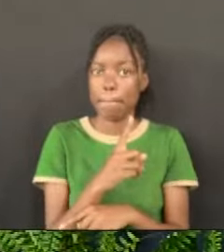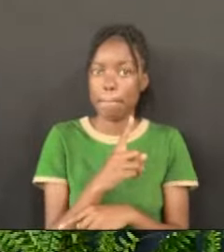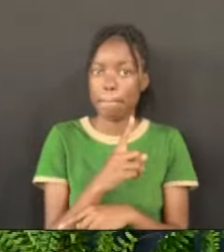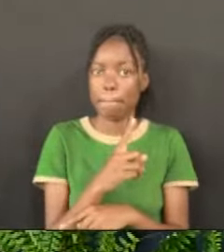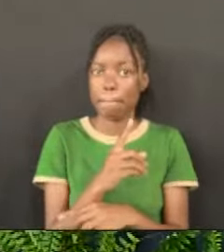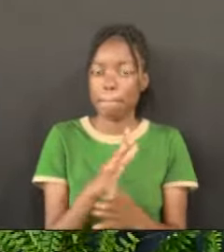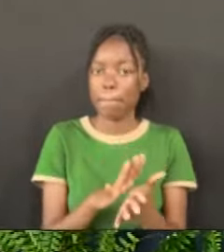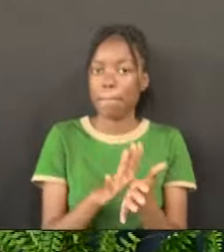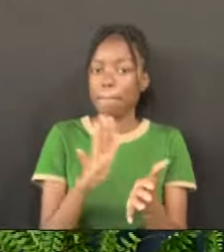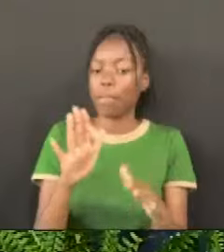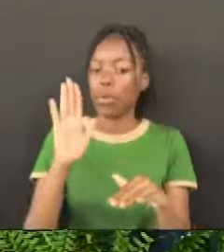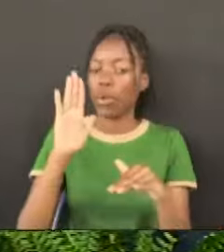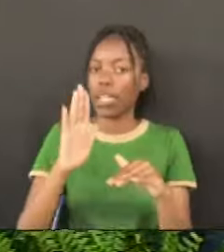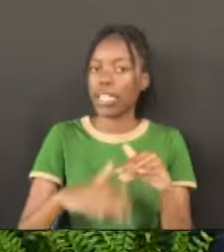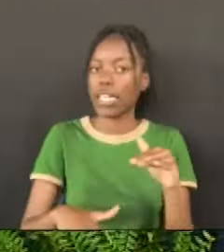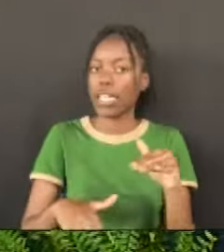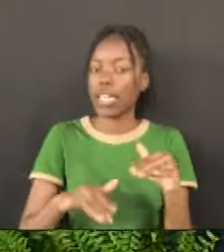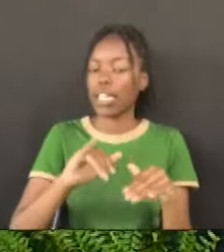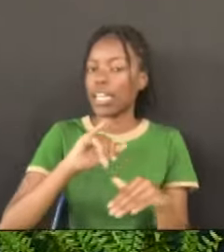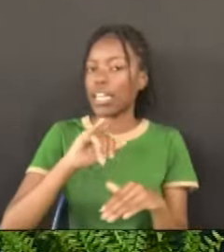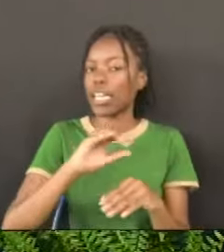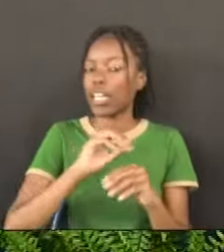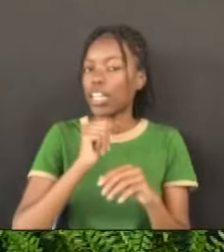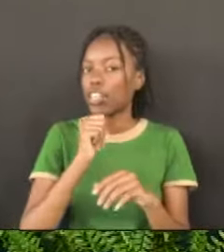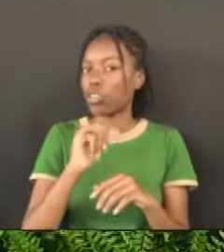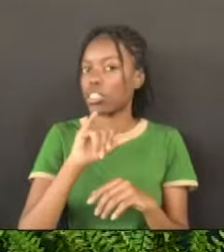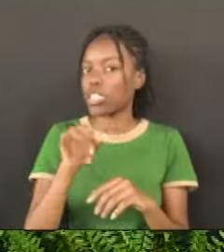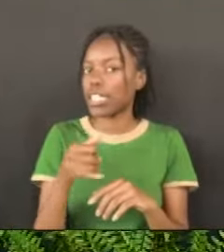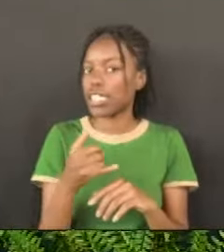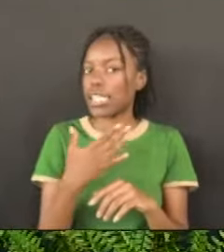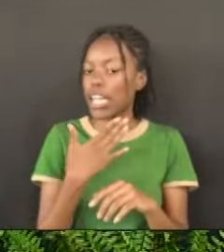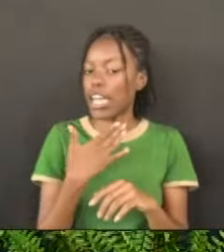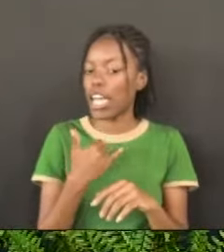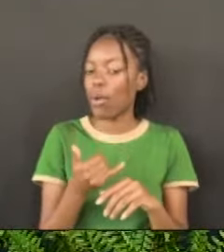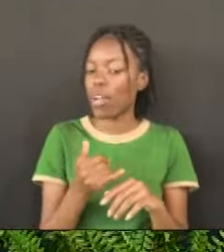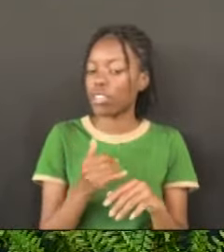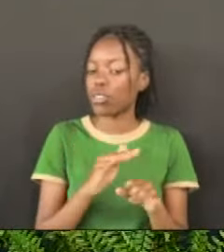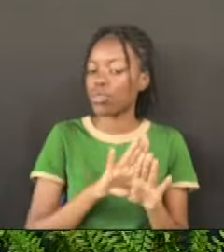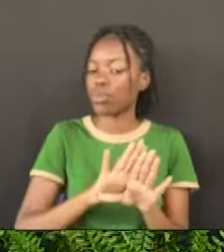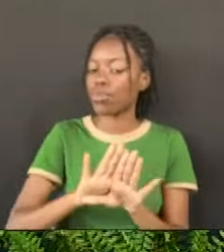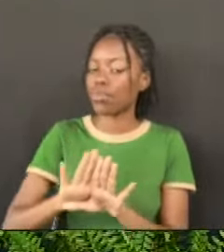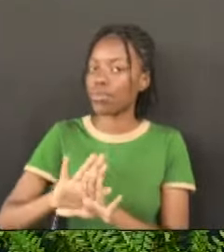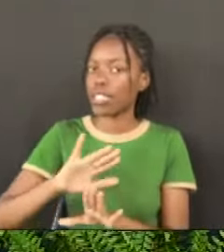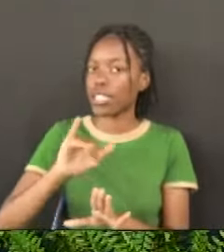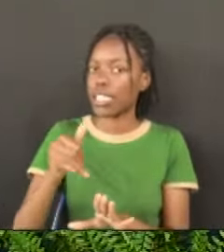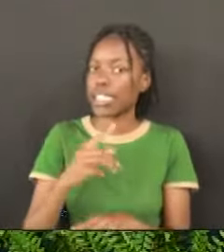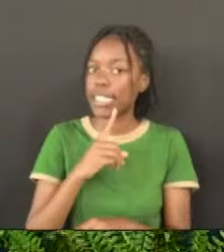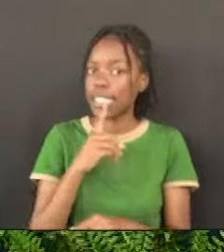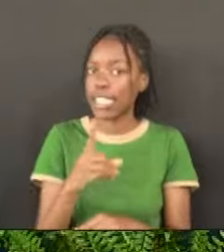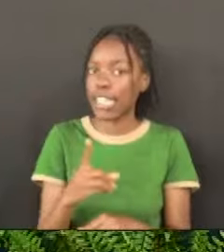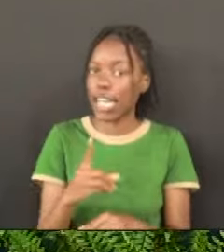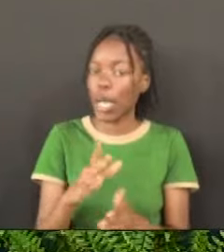more than, not just, I want to erase the just and say